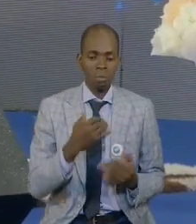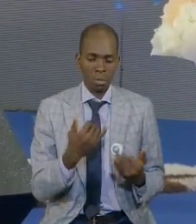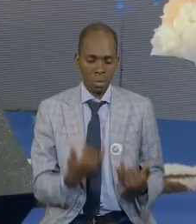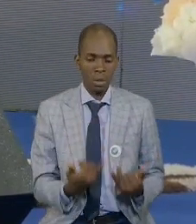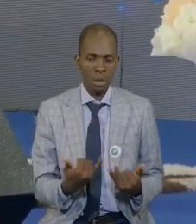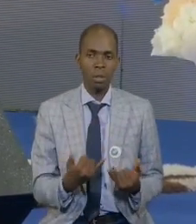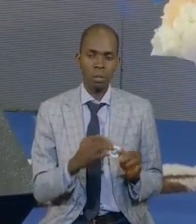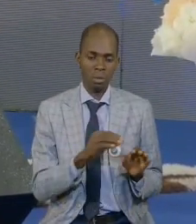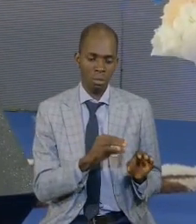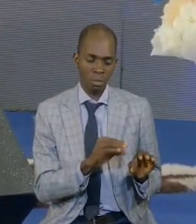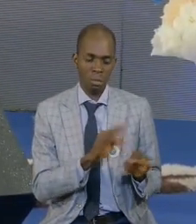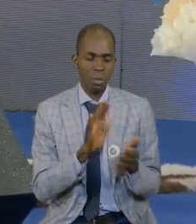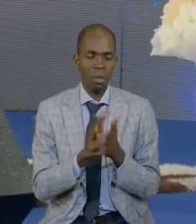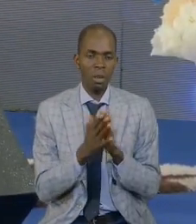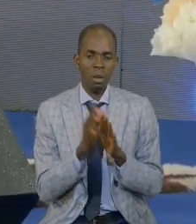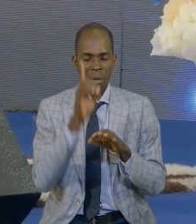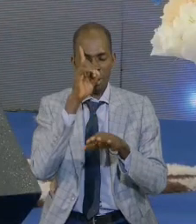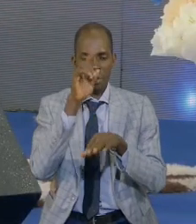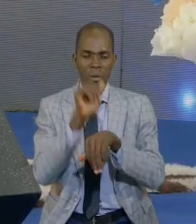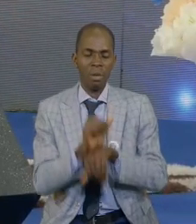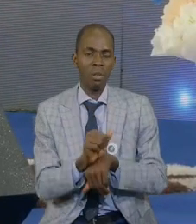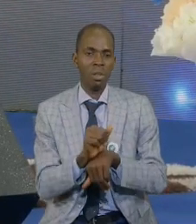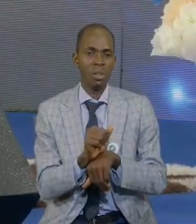the habits foreign